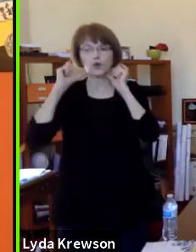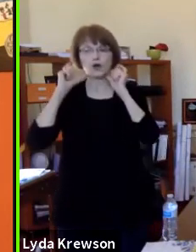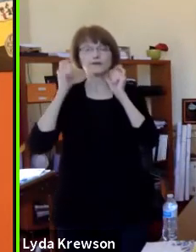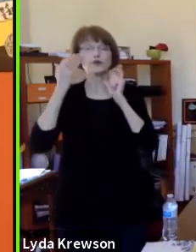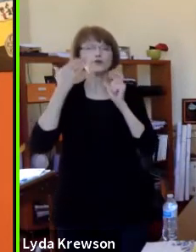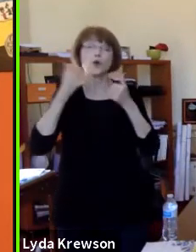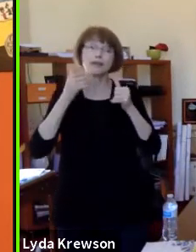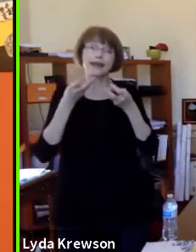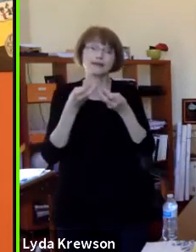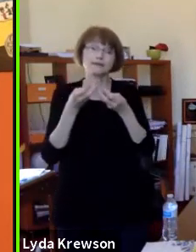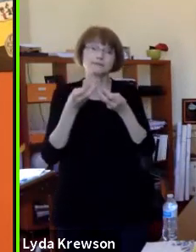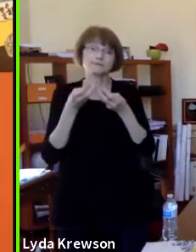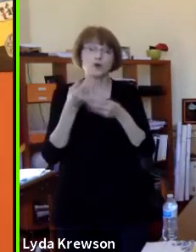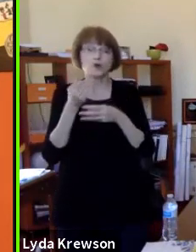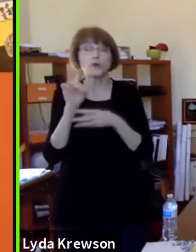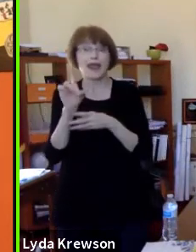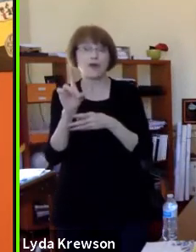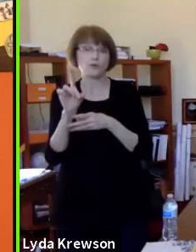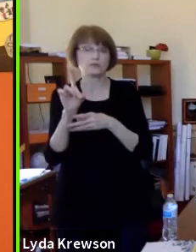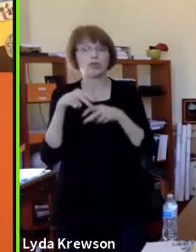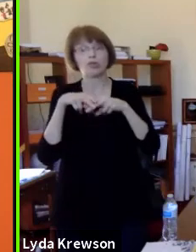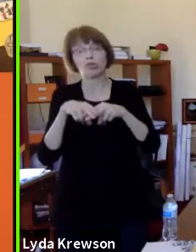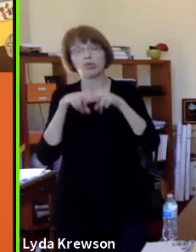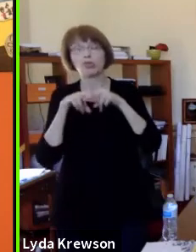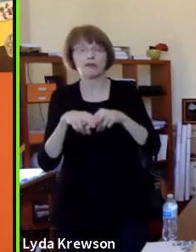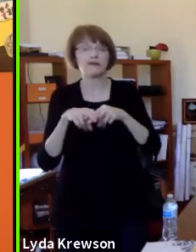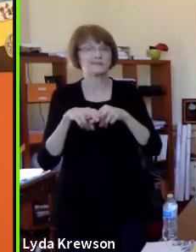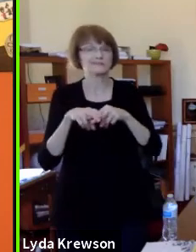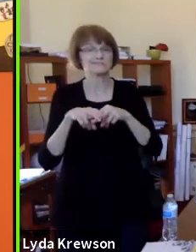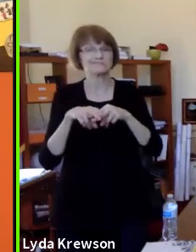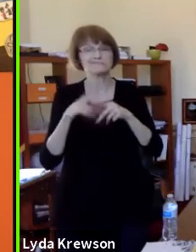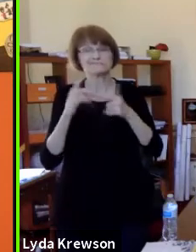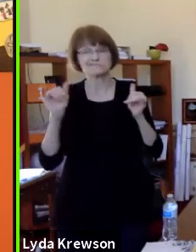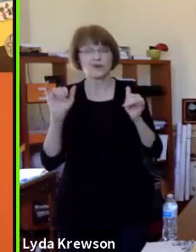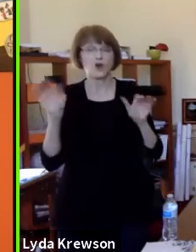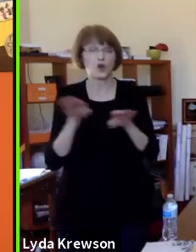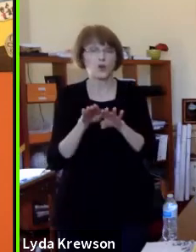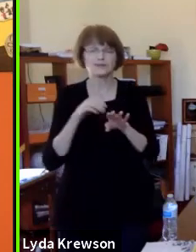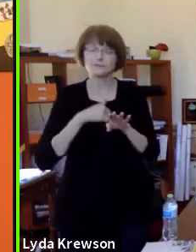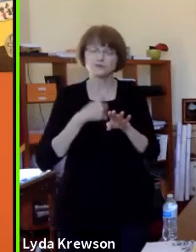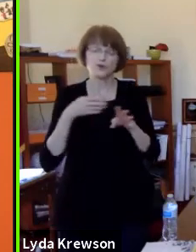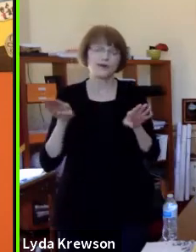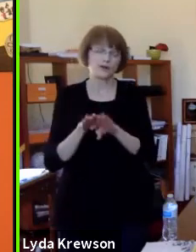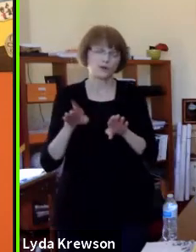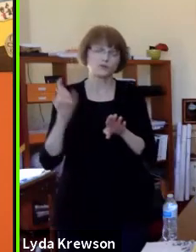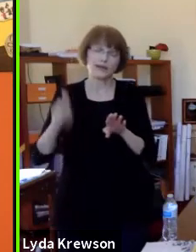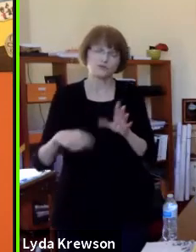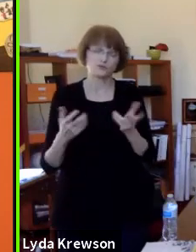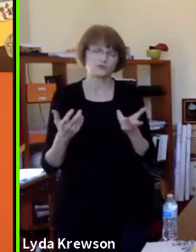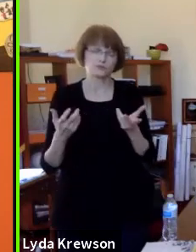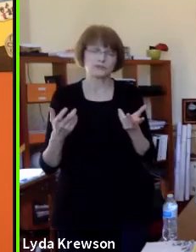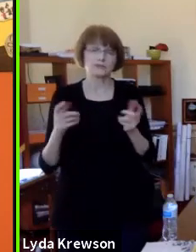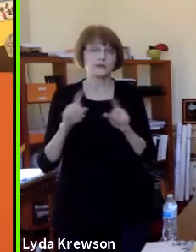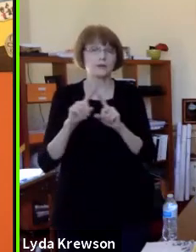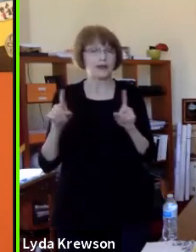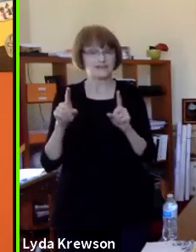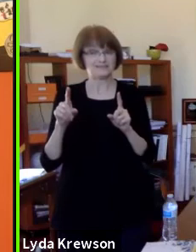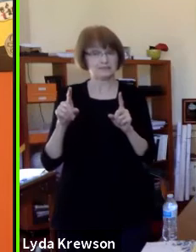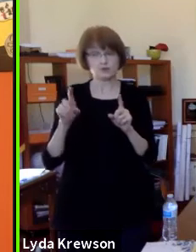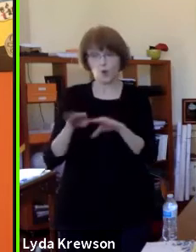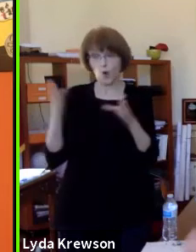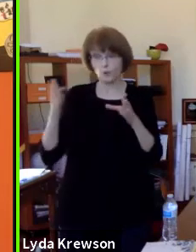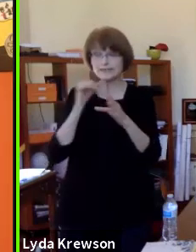now. And I'm very sorry that we had to close the playgrounds. But they're not safe